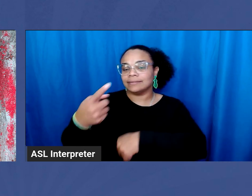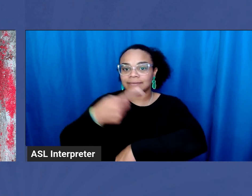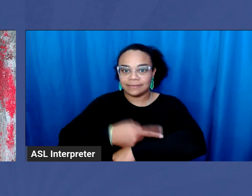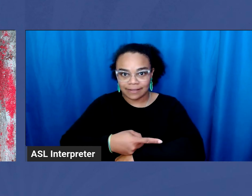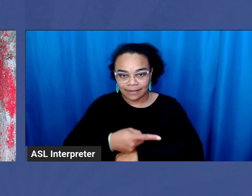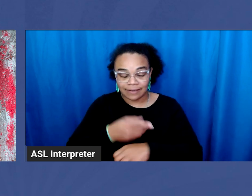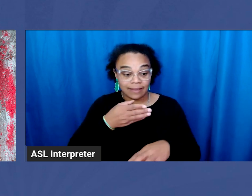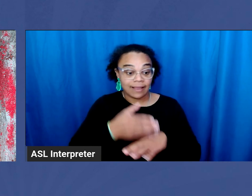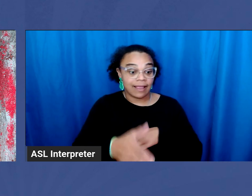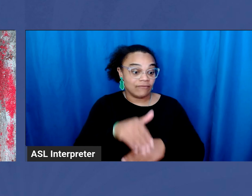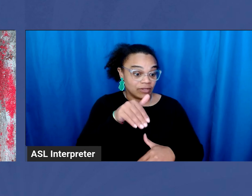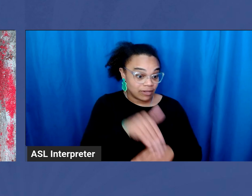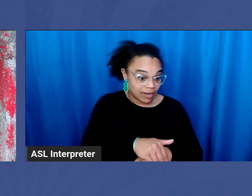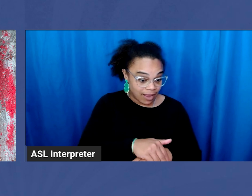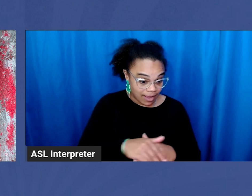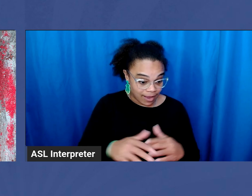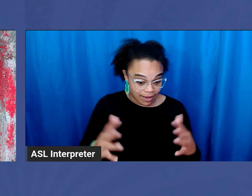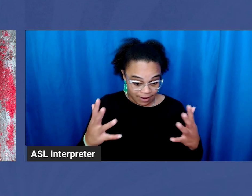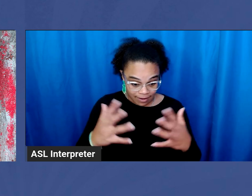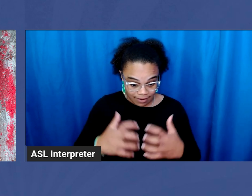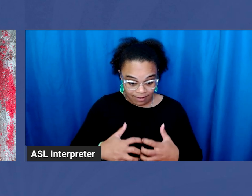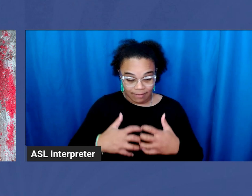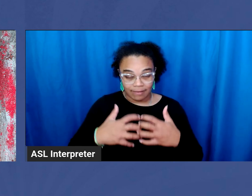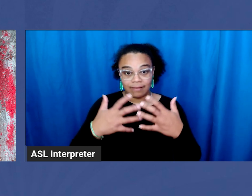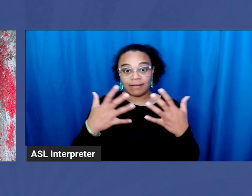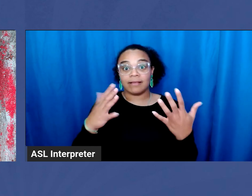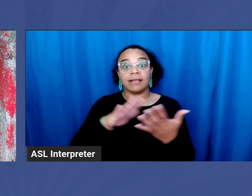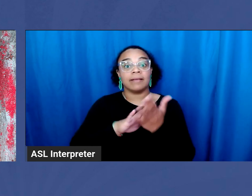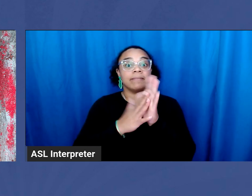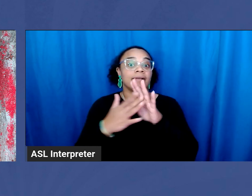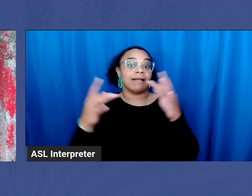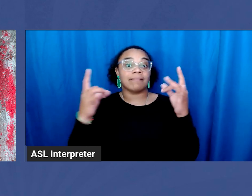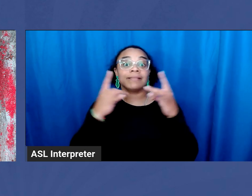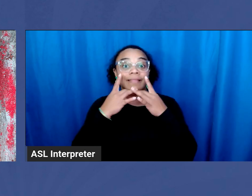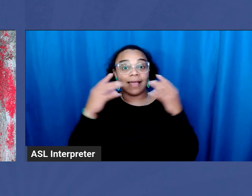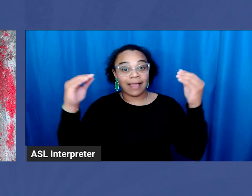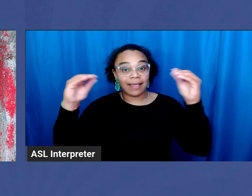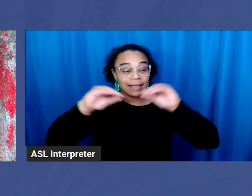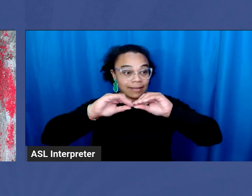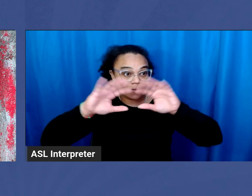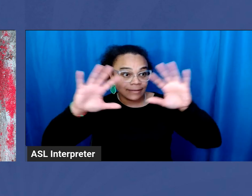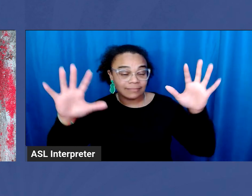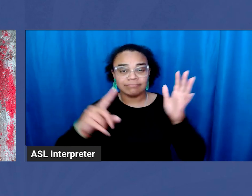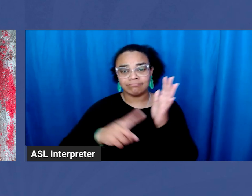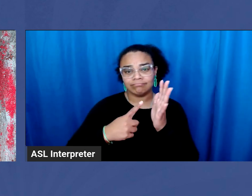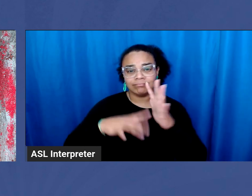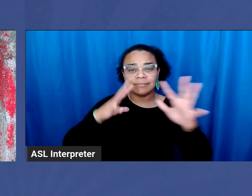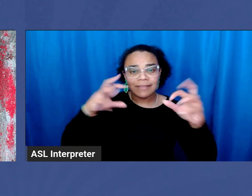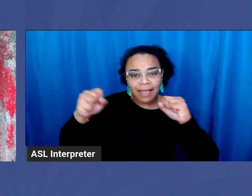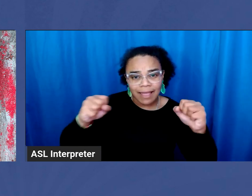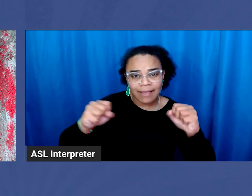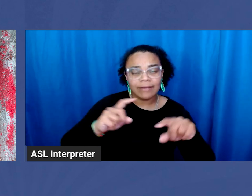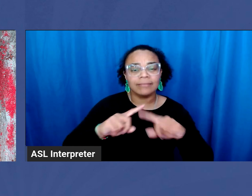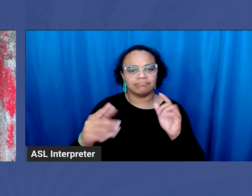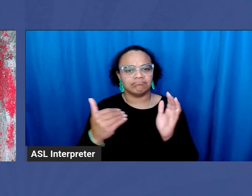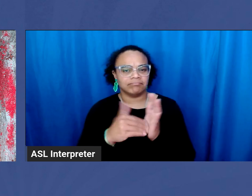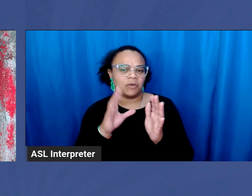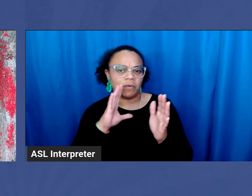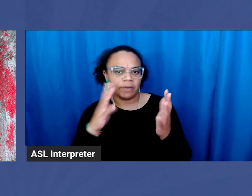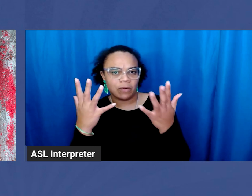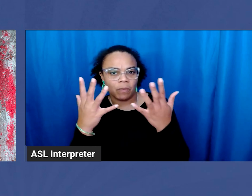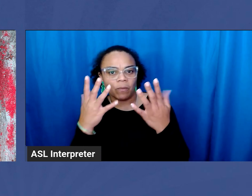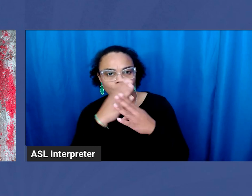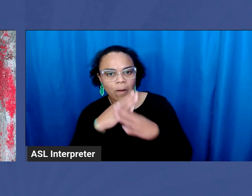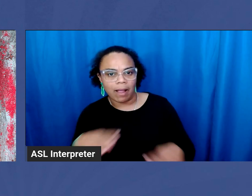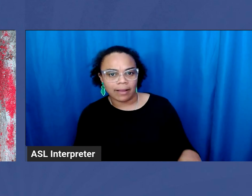from dark, it is light, and sometimes it is loud, but it will again be quiet, and it is all